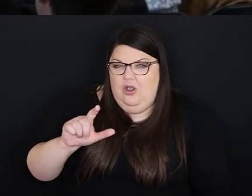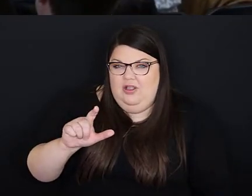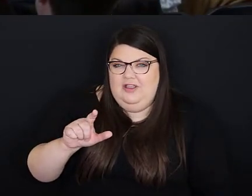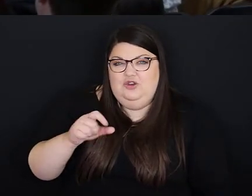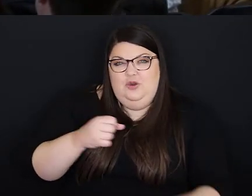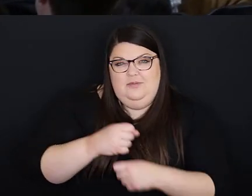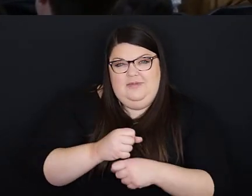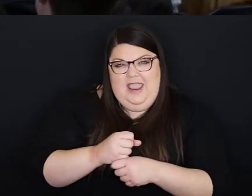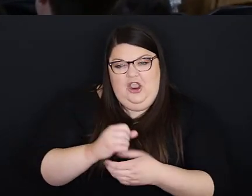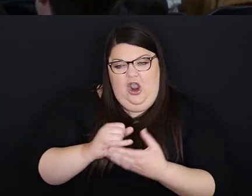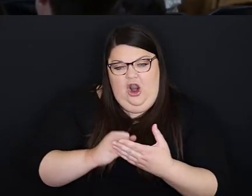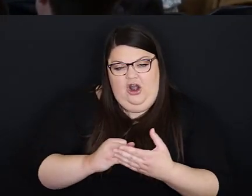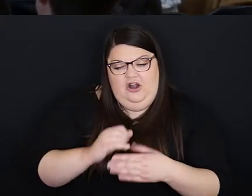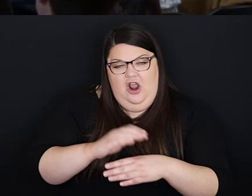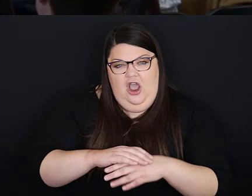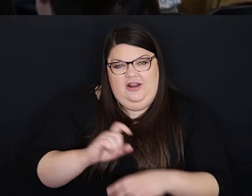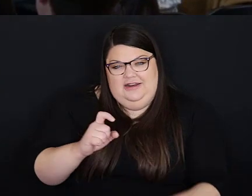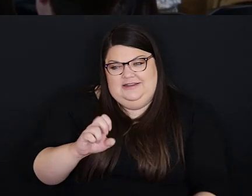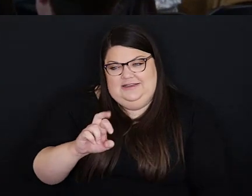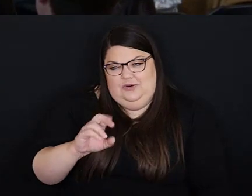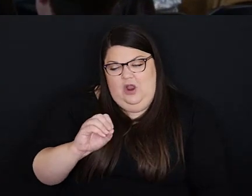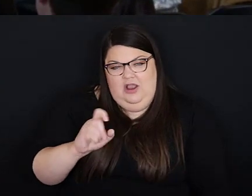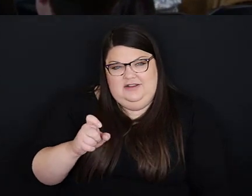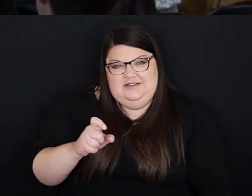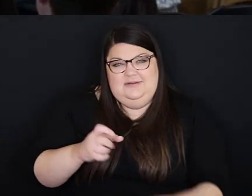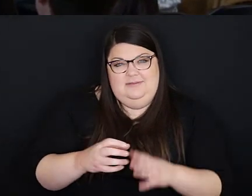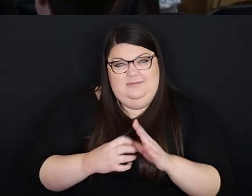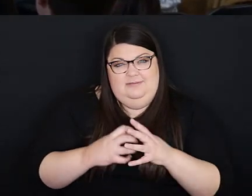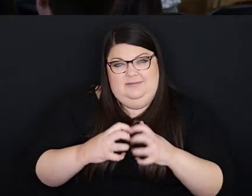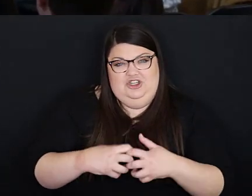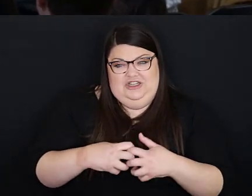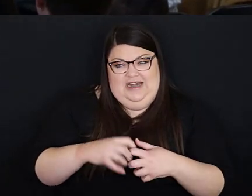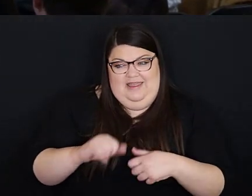make artwork on a Xerox machine at that time. Really,